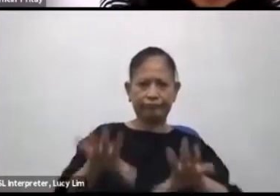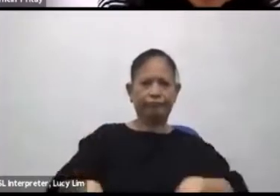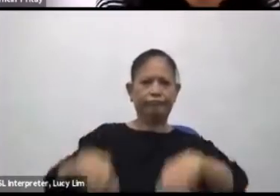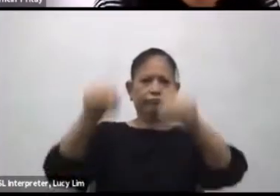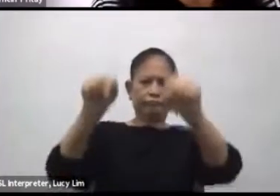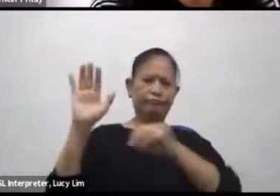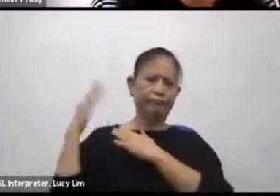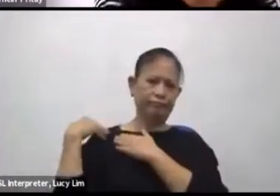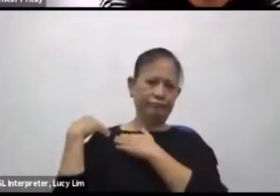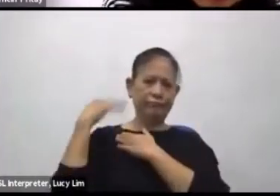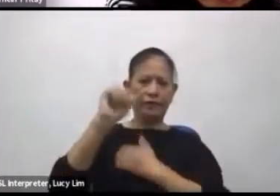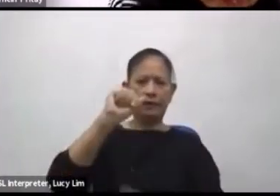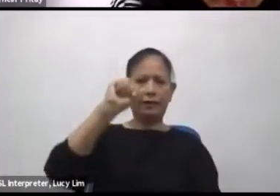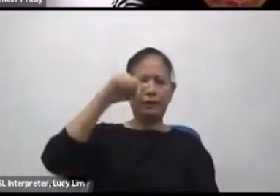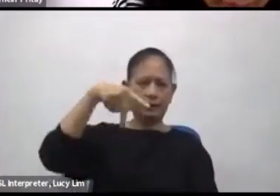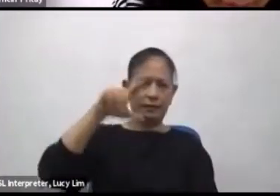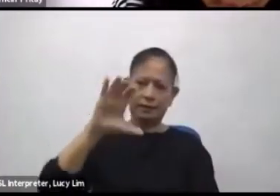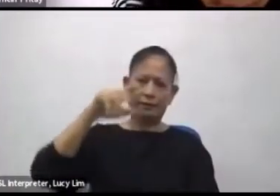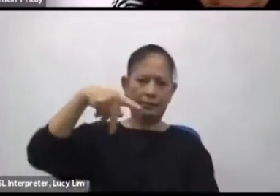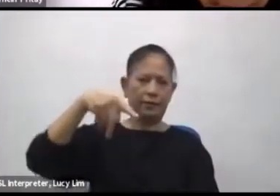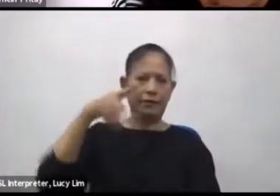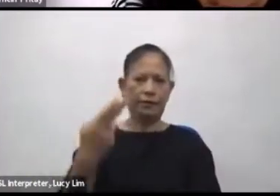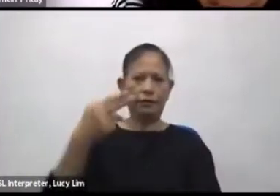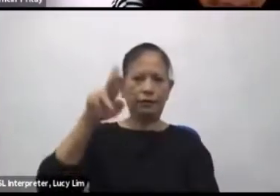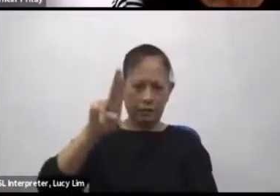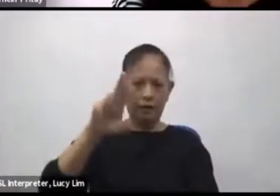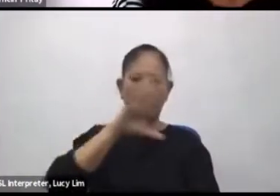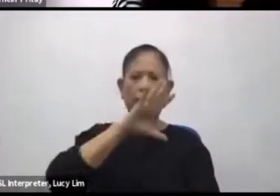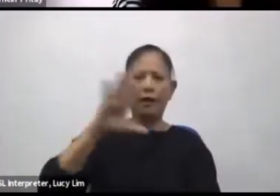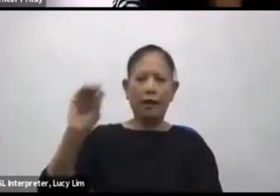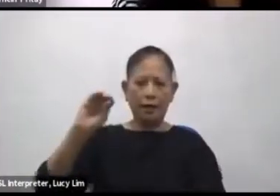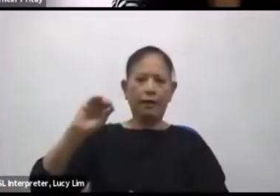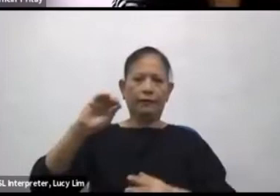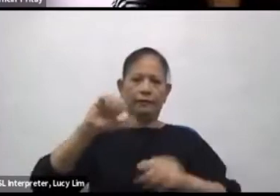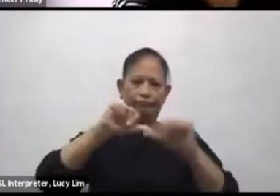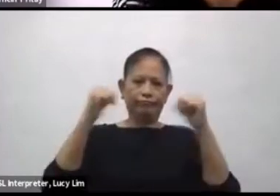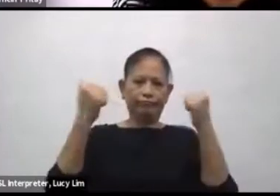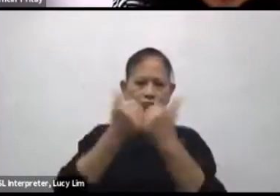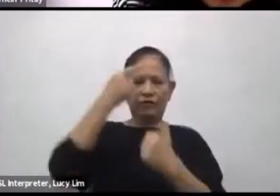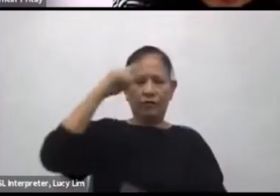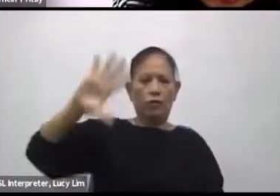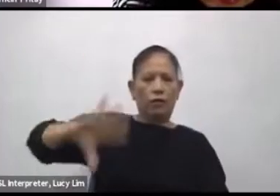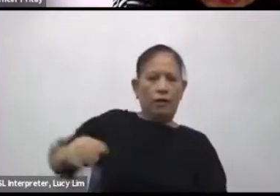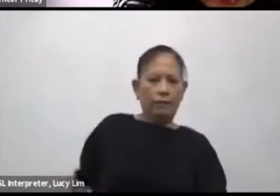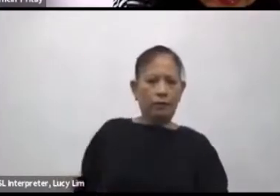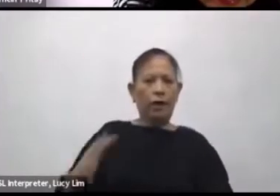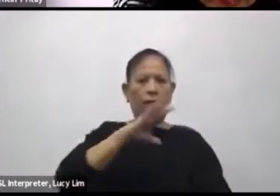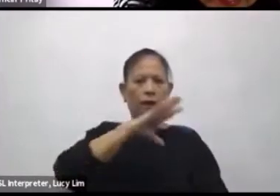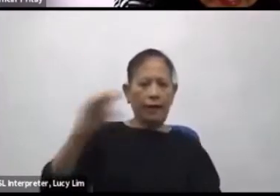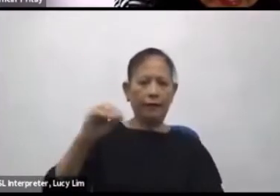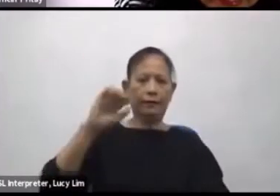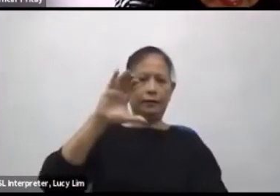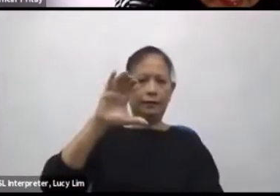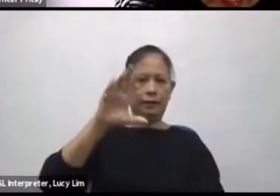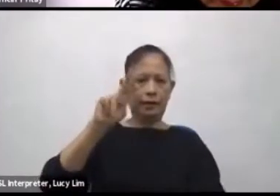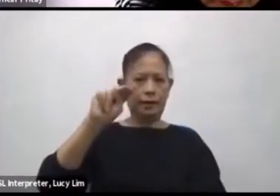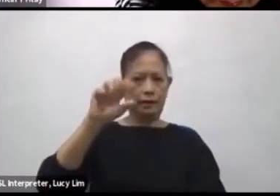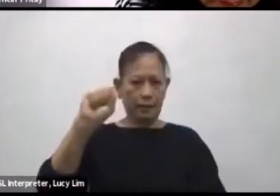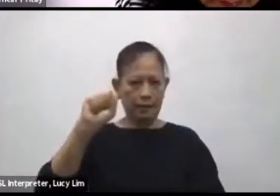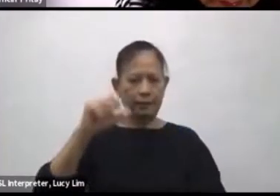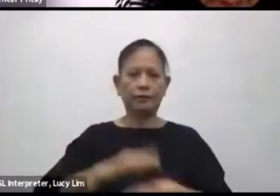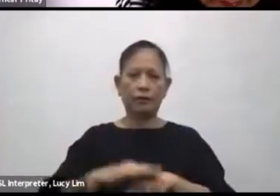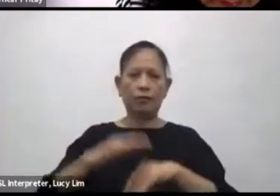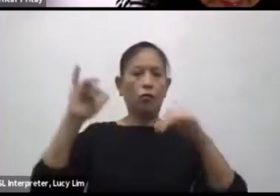10, Reproductive Health Association of Cambodia, and CNS. These sessions are also